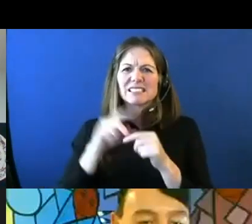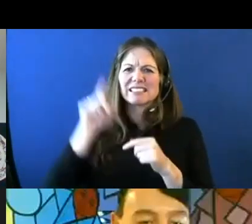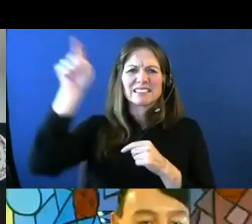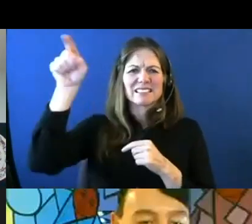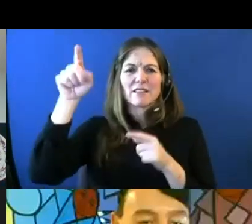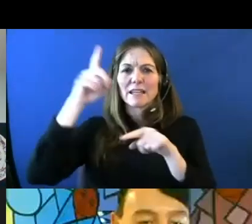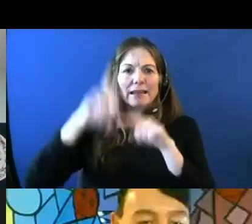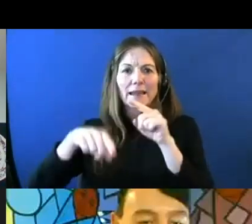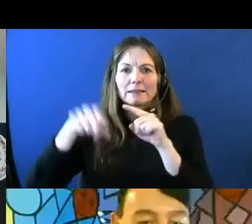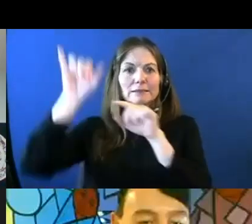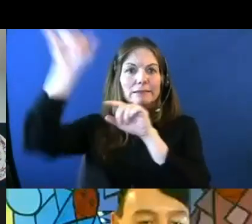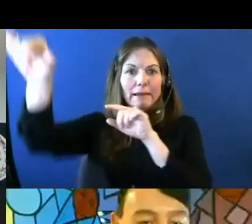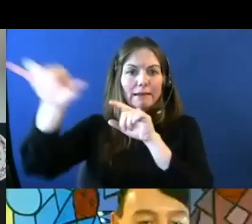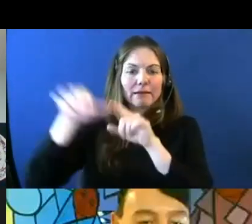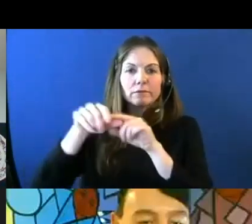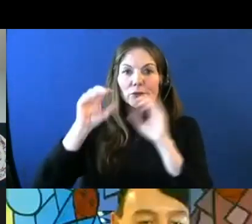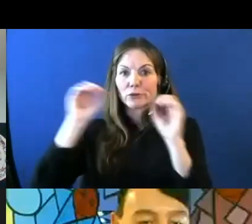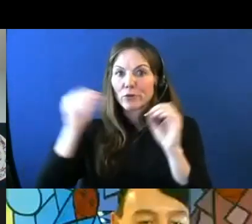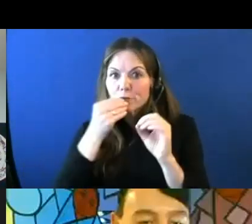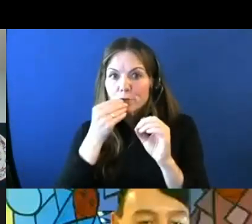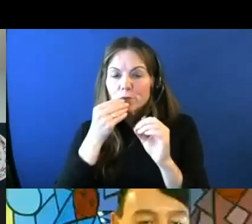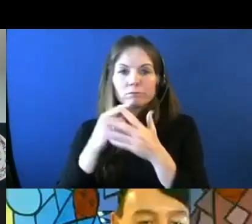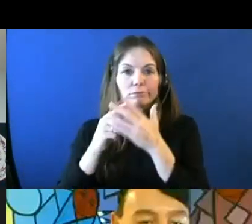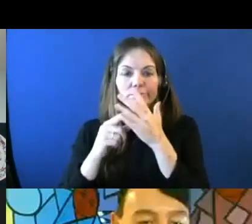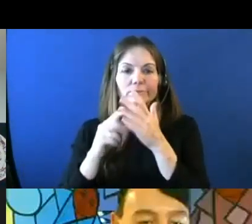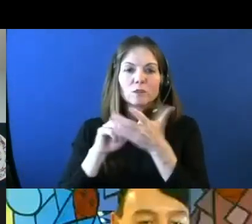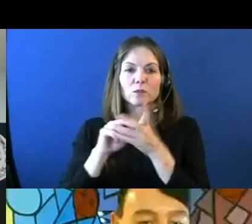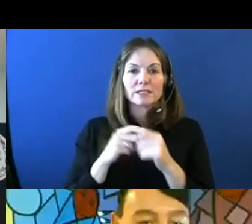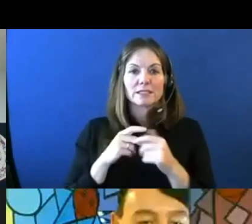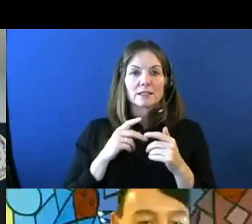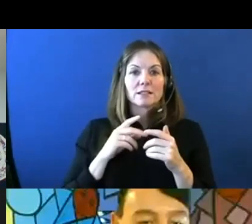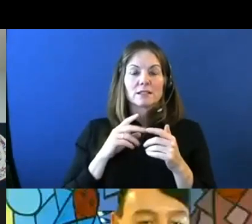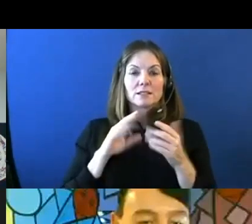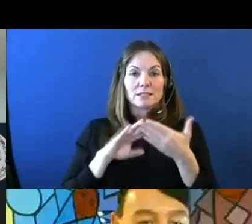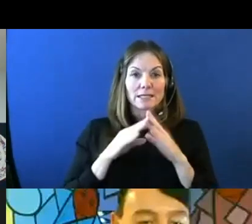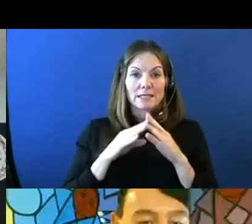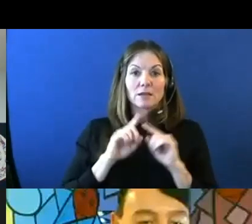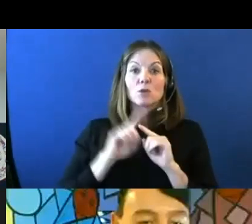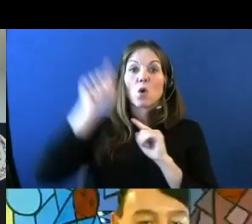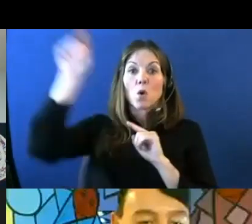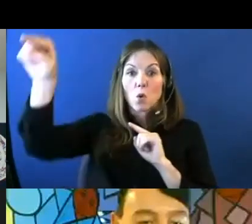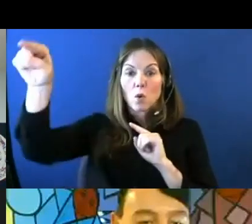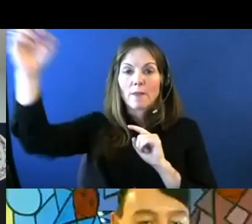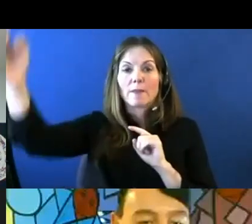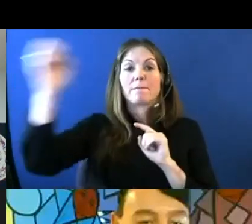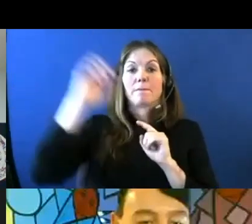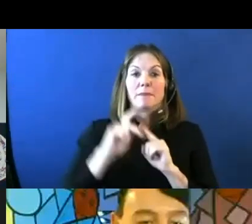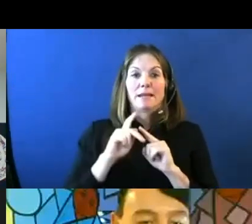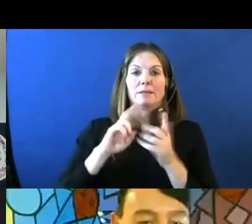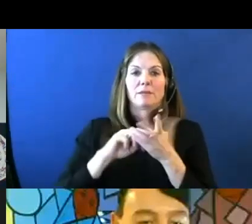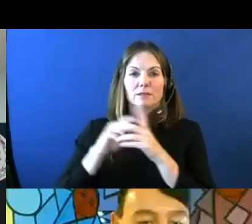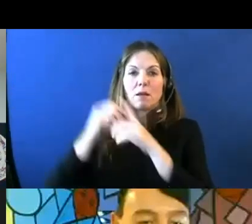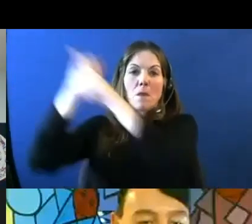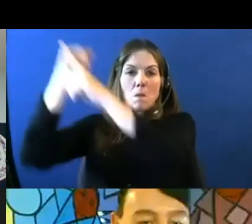travel, from community members coming to the city and then going back to community. So just learning so that, you